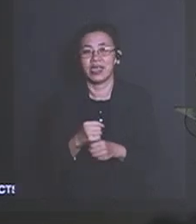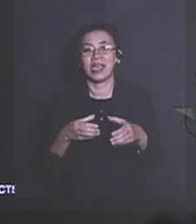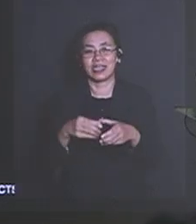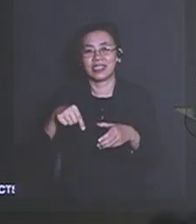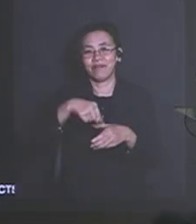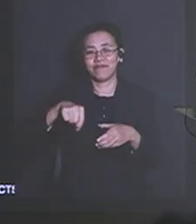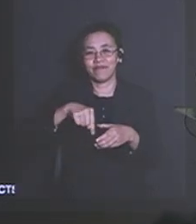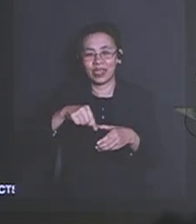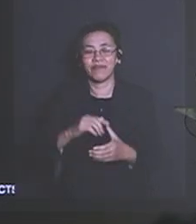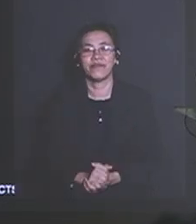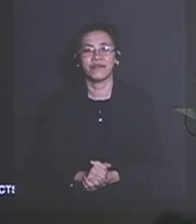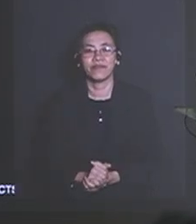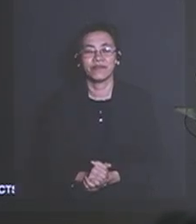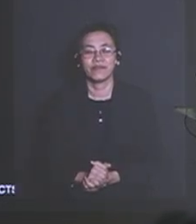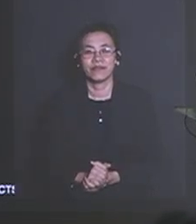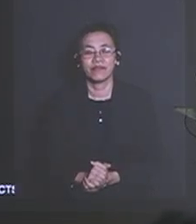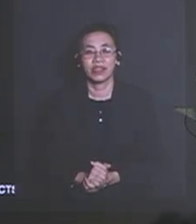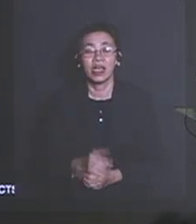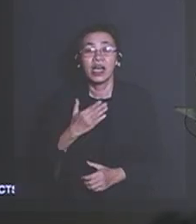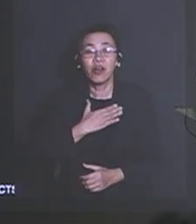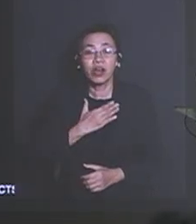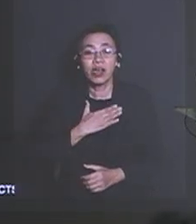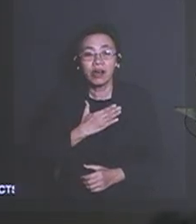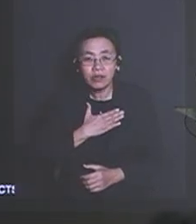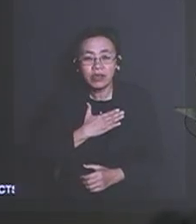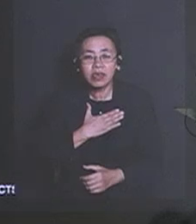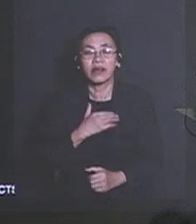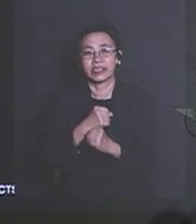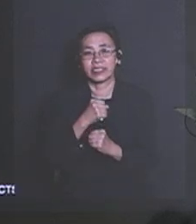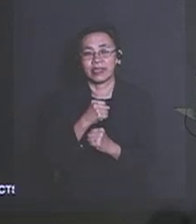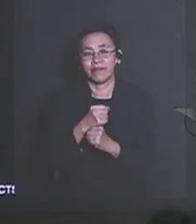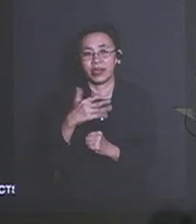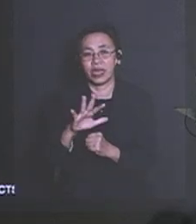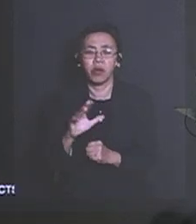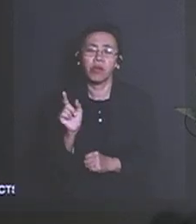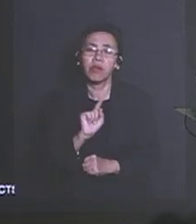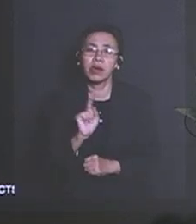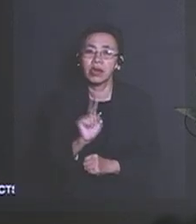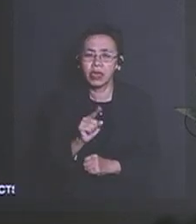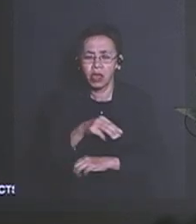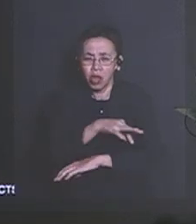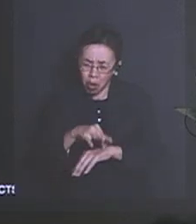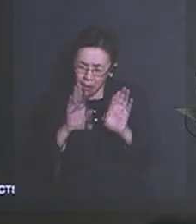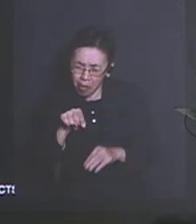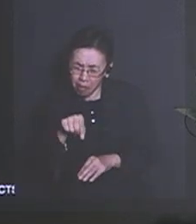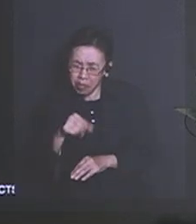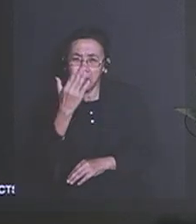We conduct a study to understand why the Army house design has an issue with the local.